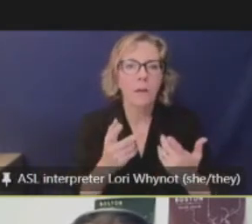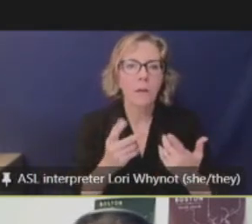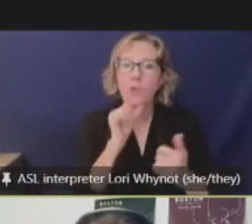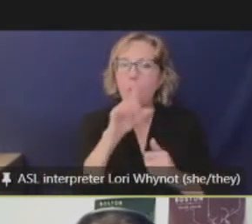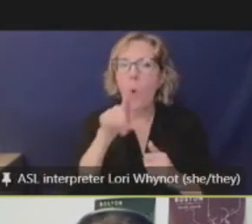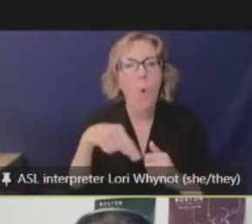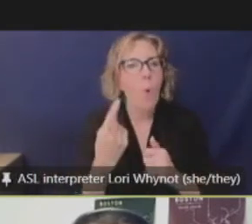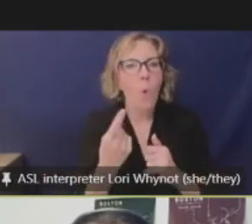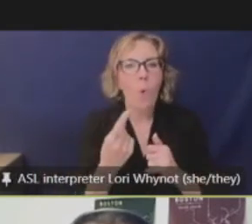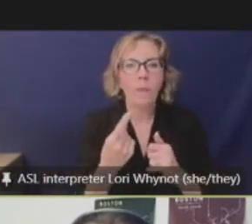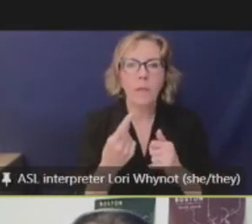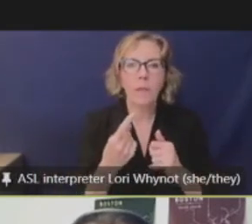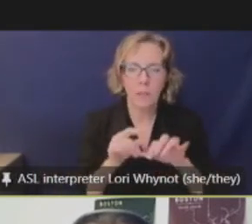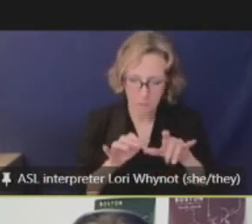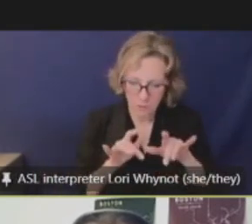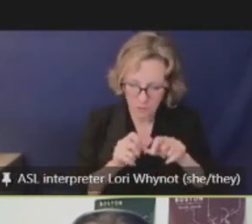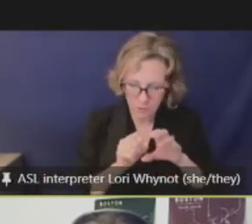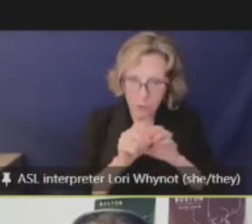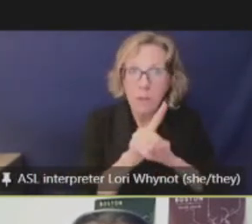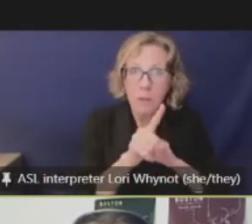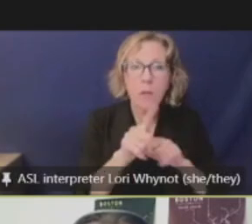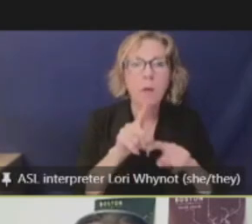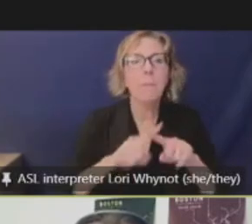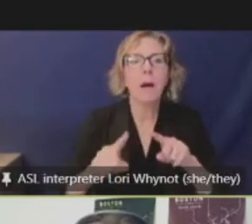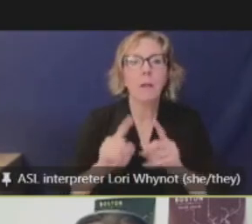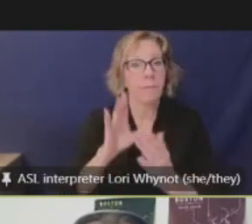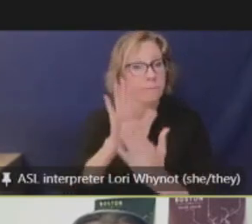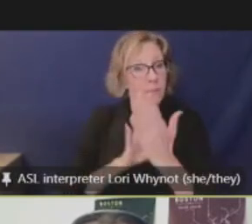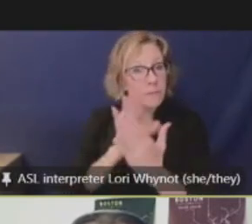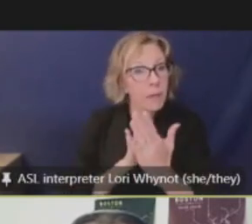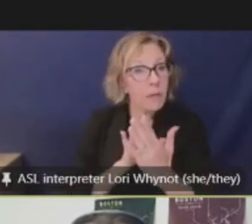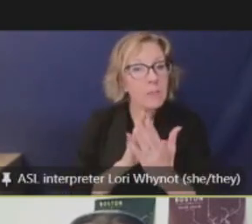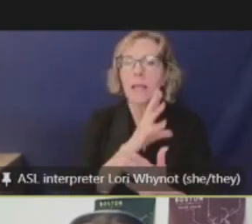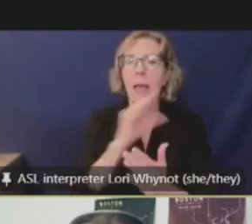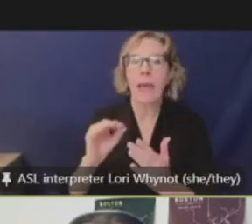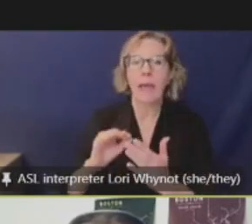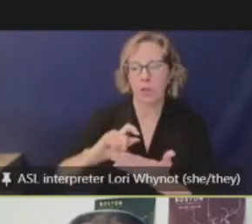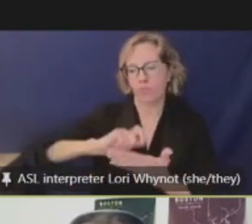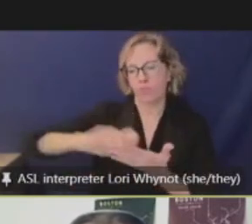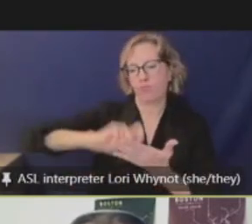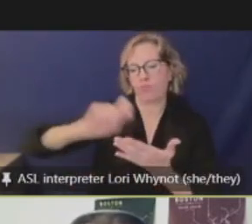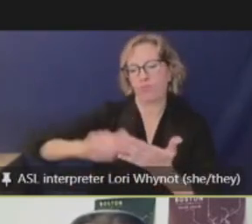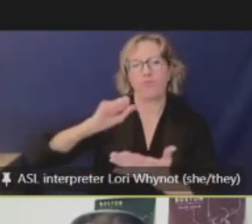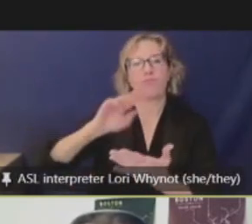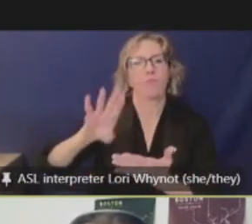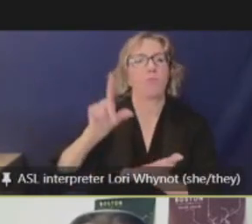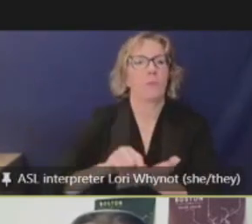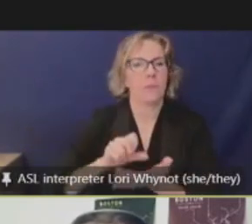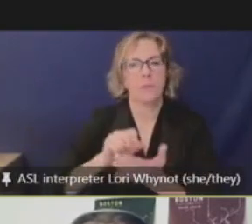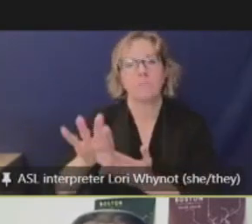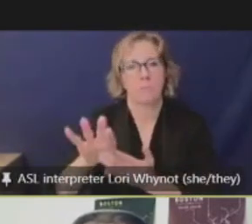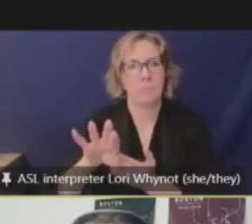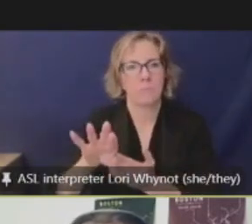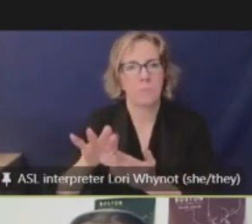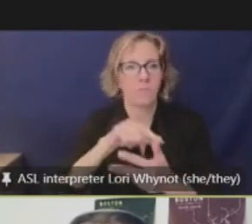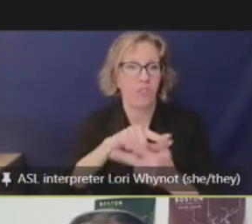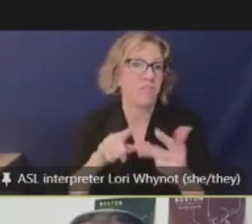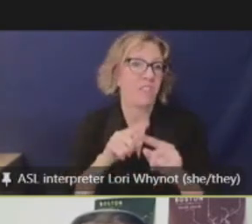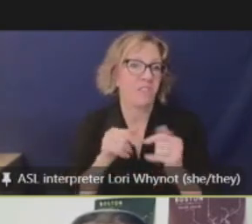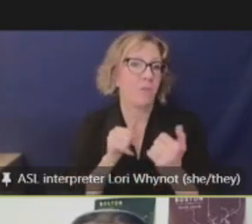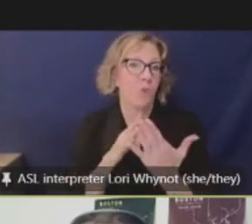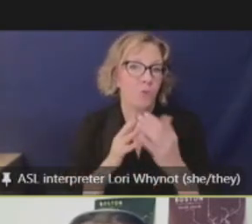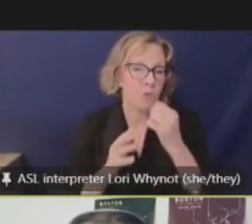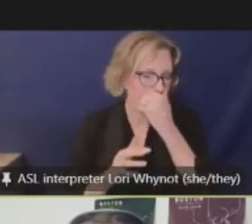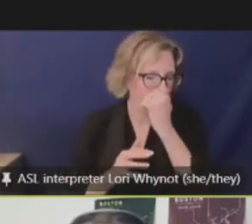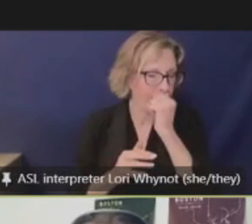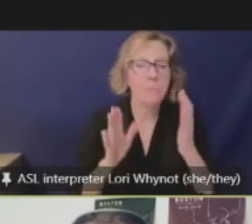and printed out options. The second one is being more clear about the rules